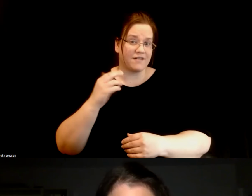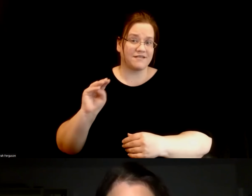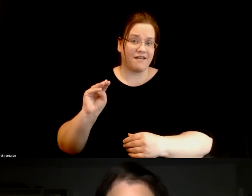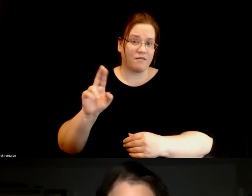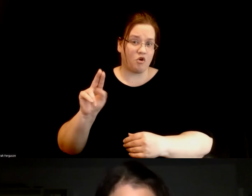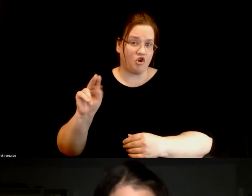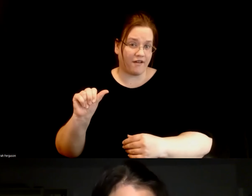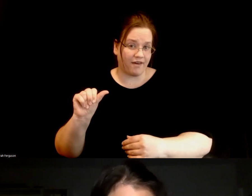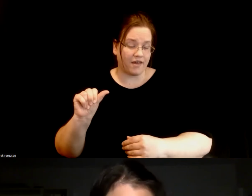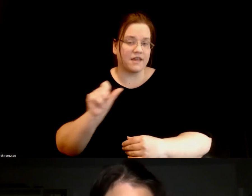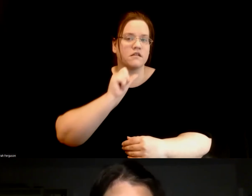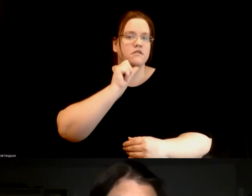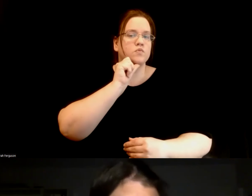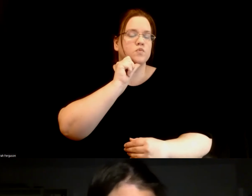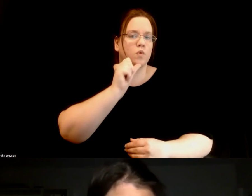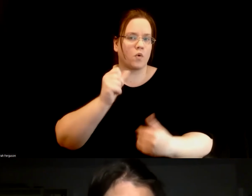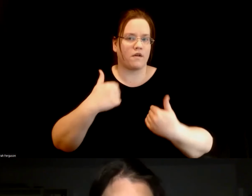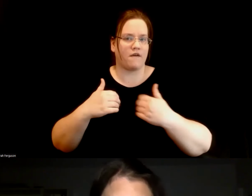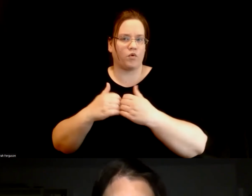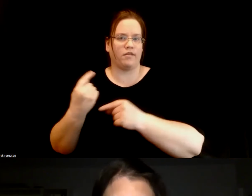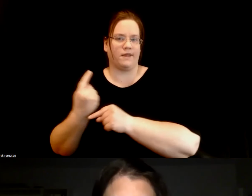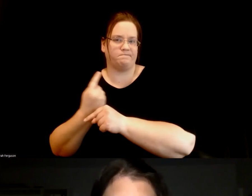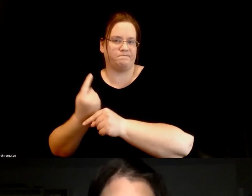mRNA that don't exist with conventional?